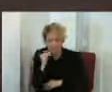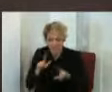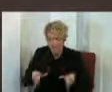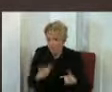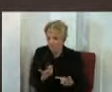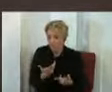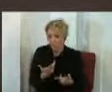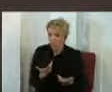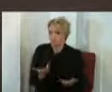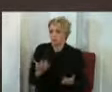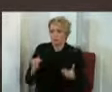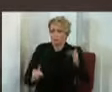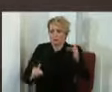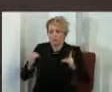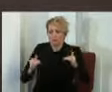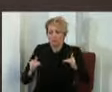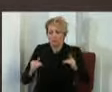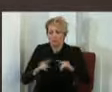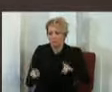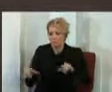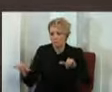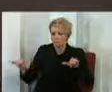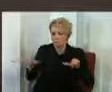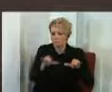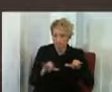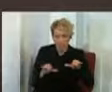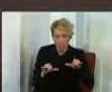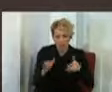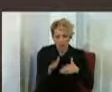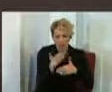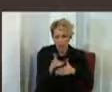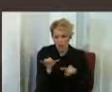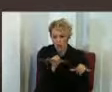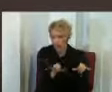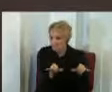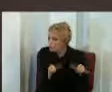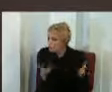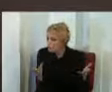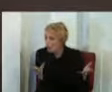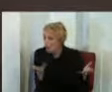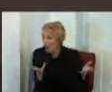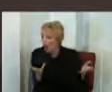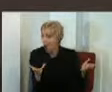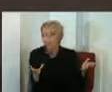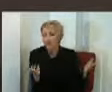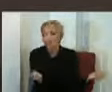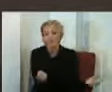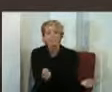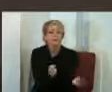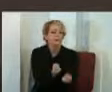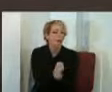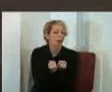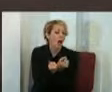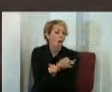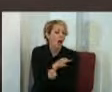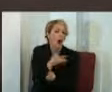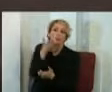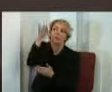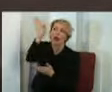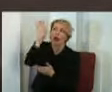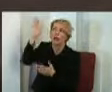they shared some things in common. And the things that they shared in common was this love of